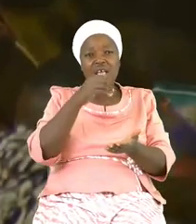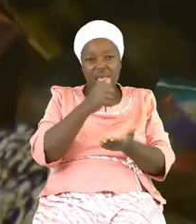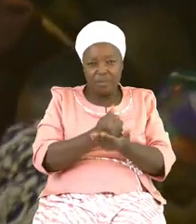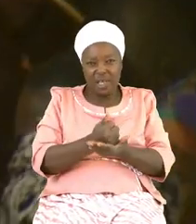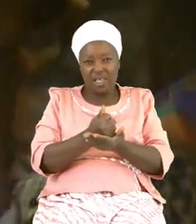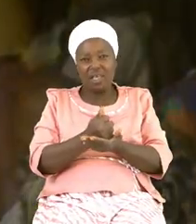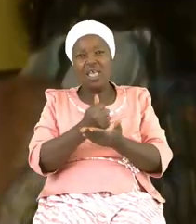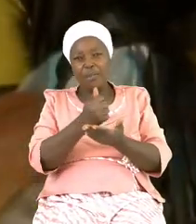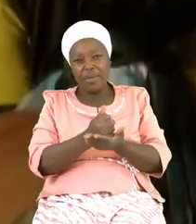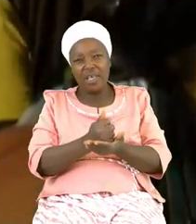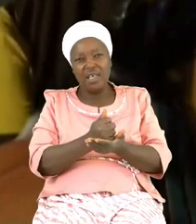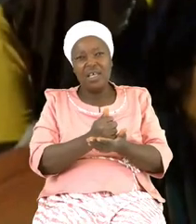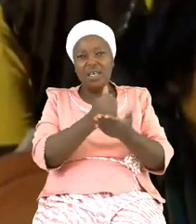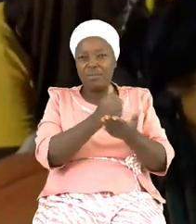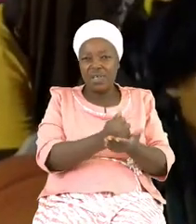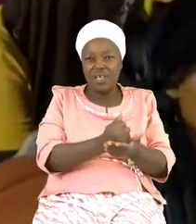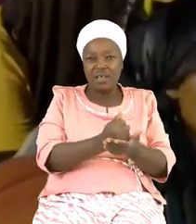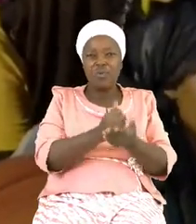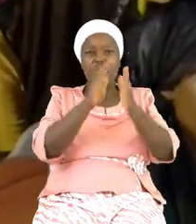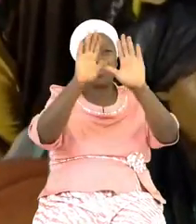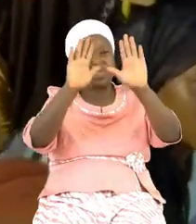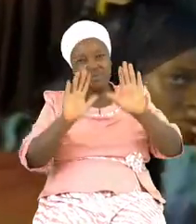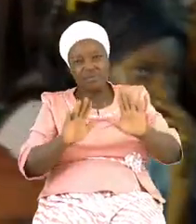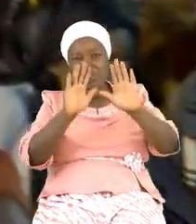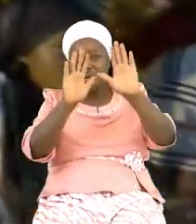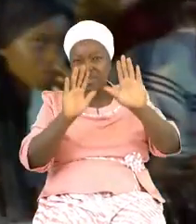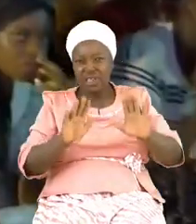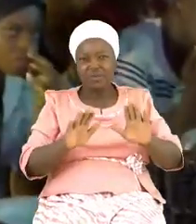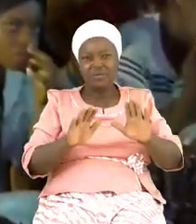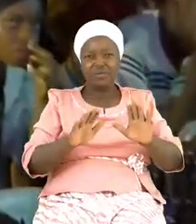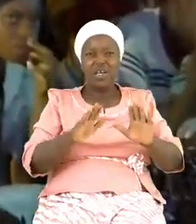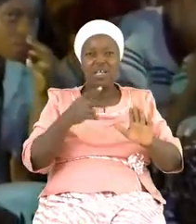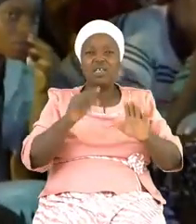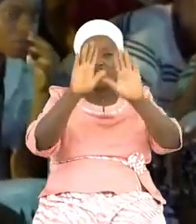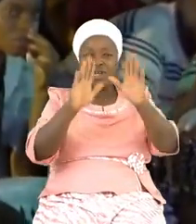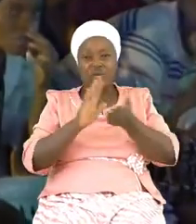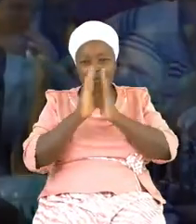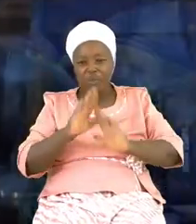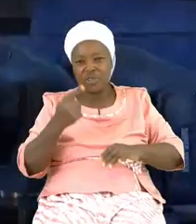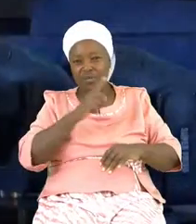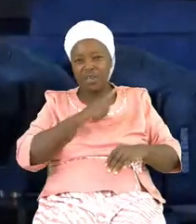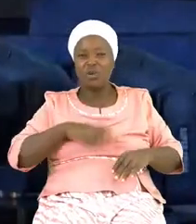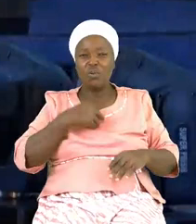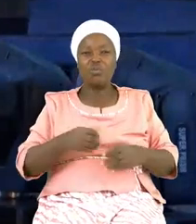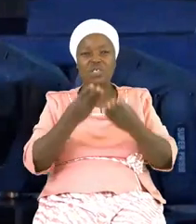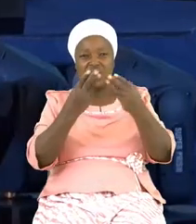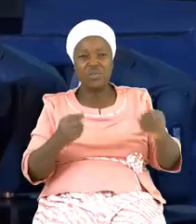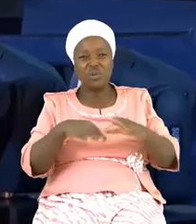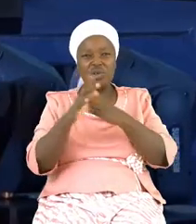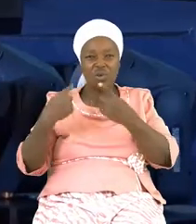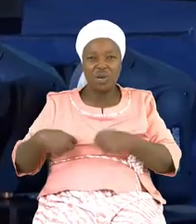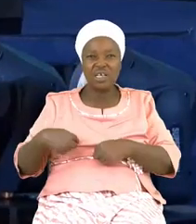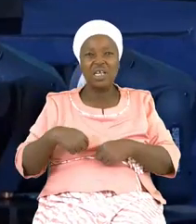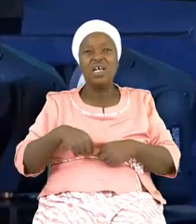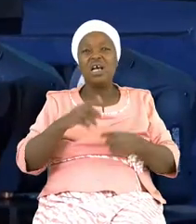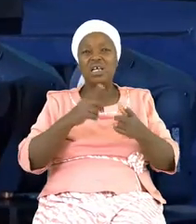Wonderful. Wonderful. The wonderful peace of God will settle in your heart. The Lord is waiting for you. What are you picking them up